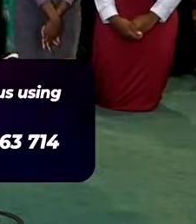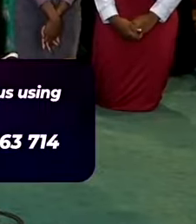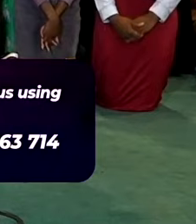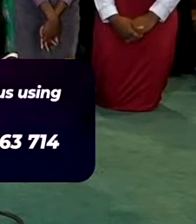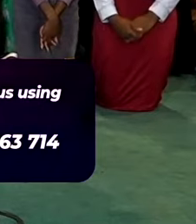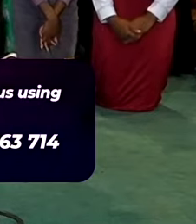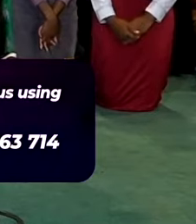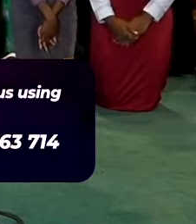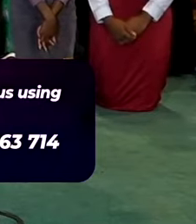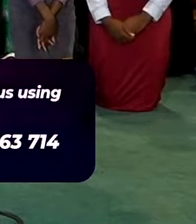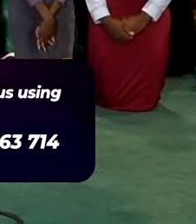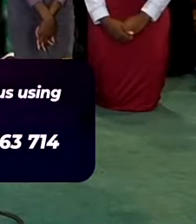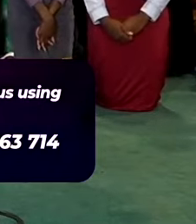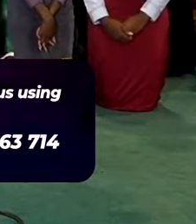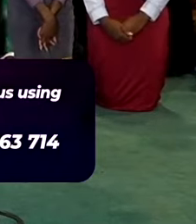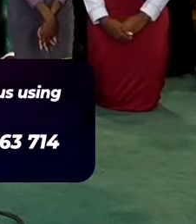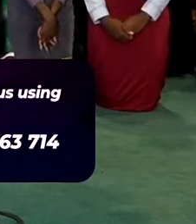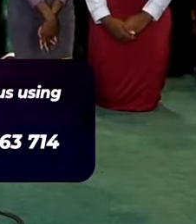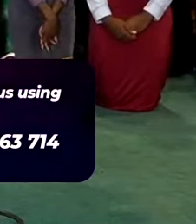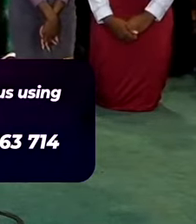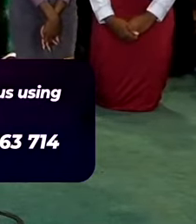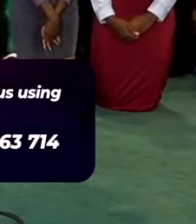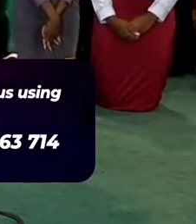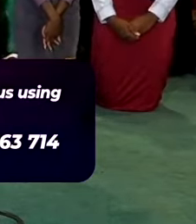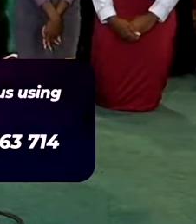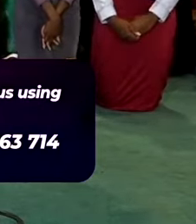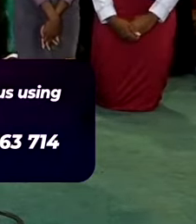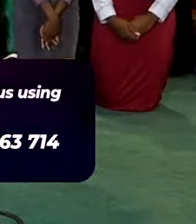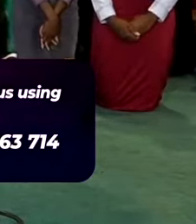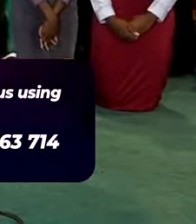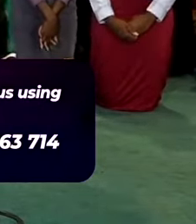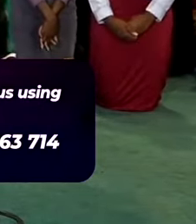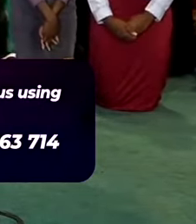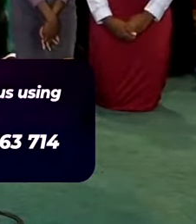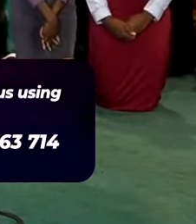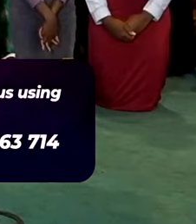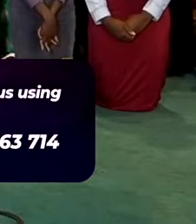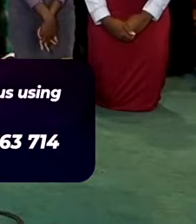attendeth my way. When sorrow like sea billows roar.